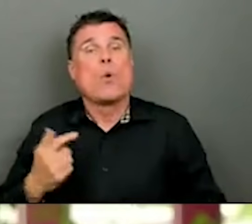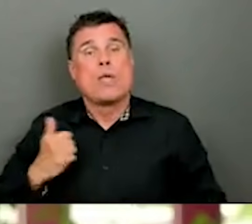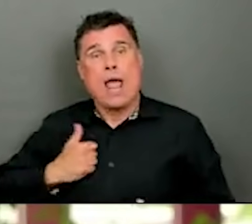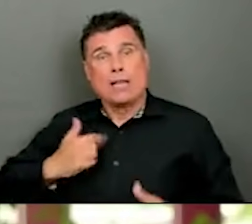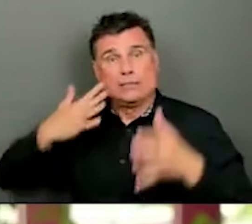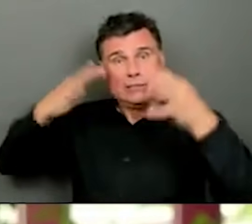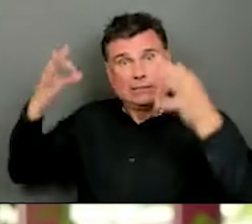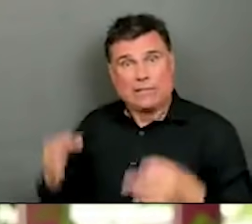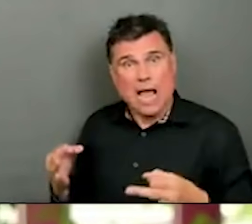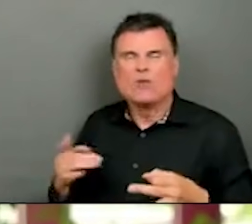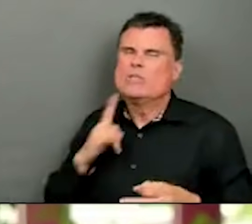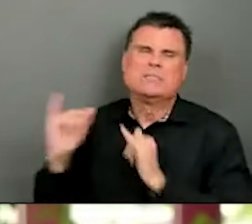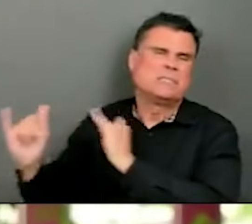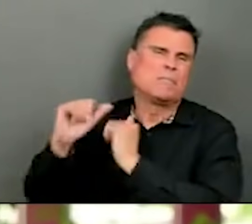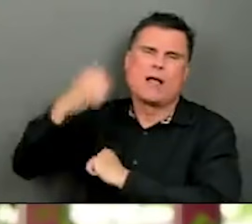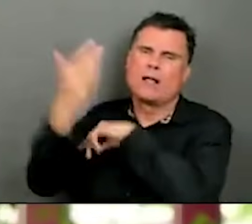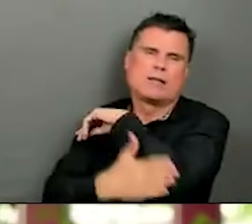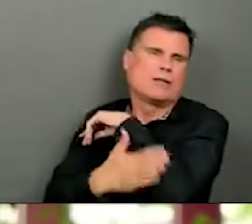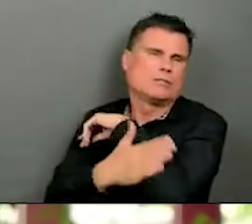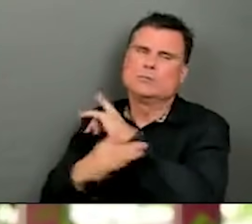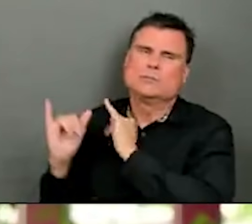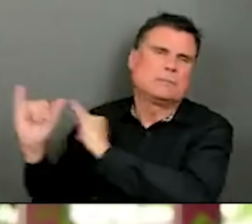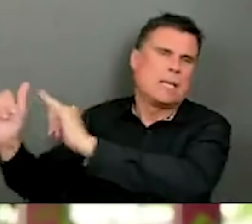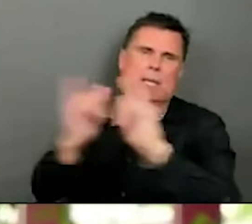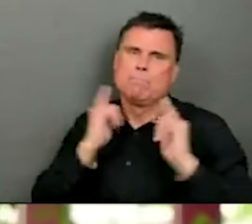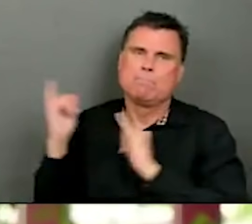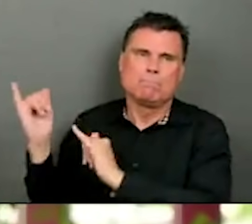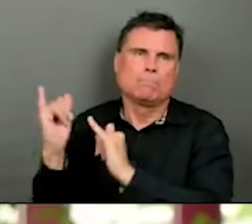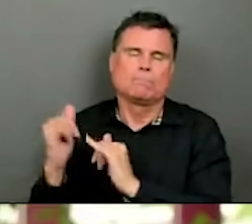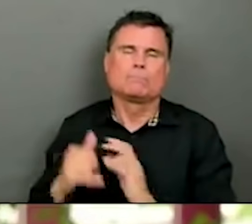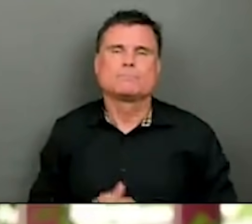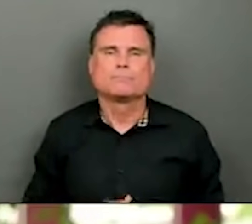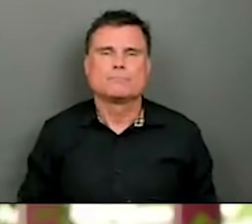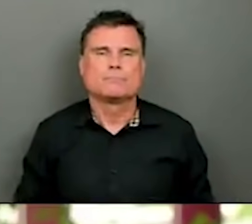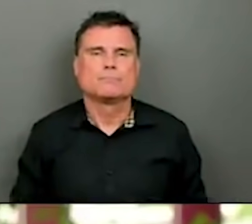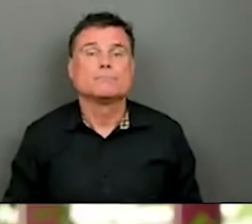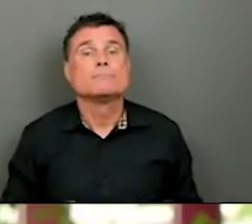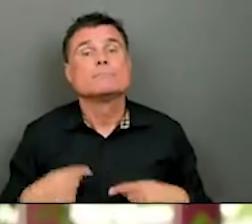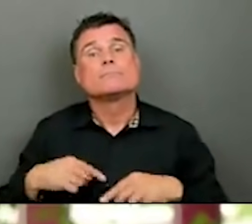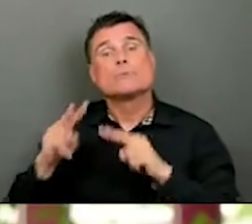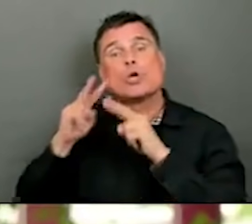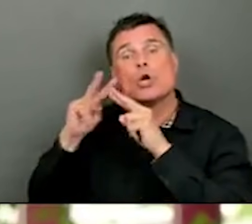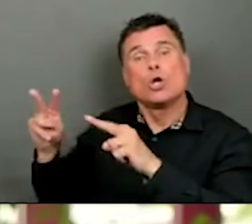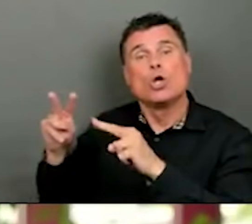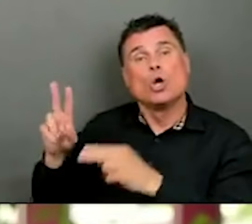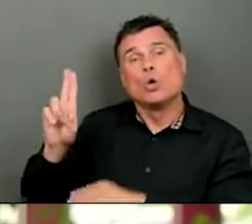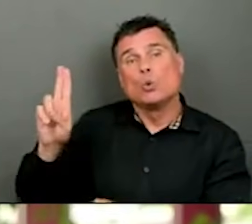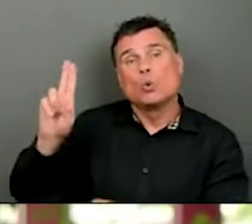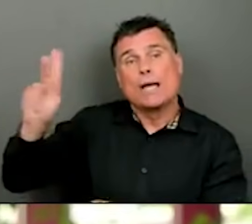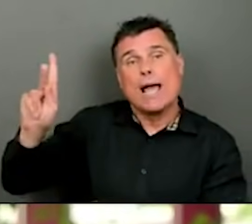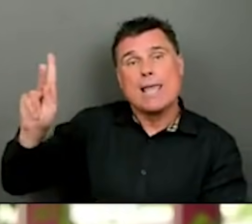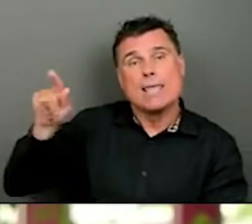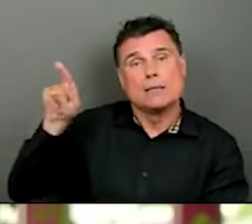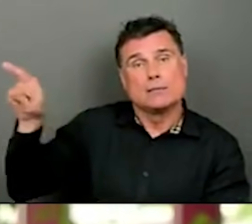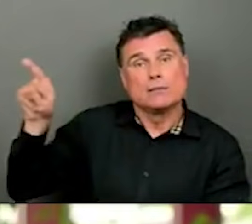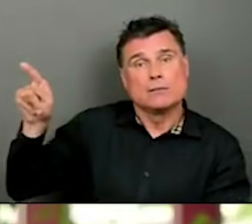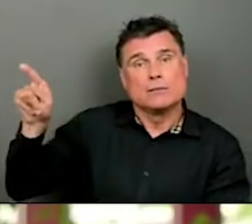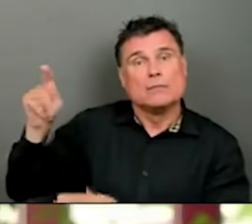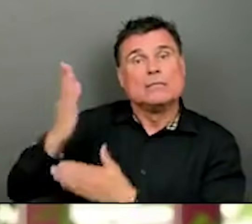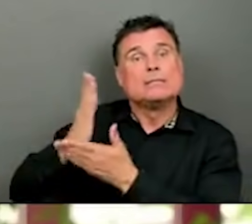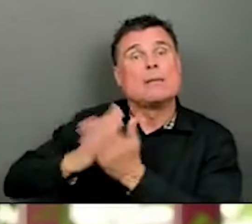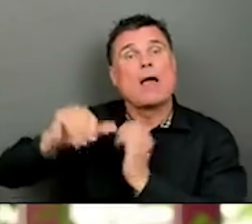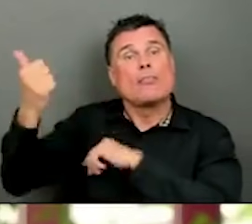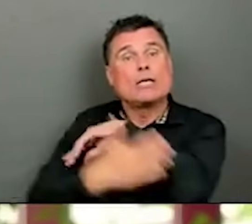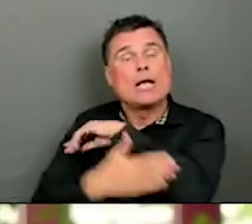countries. And I think we only need look at what's happening in the UK and in some other countries where they have